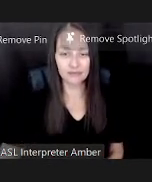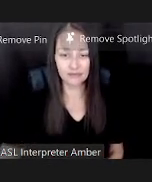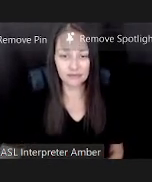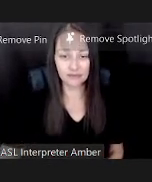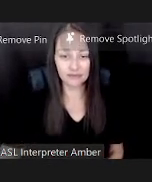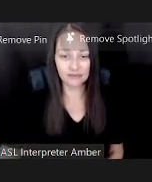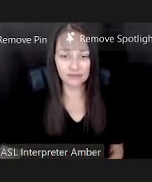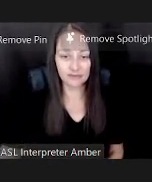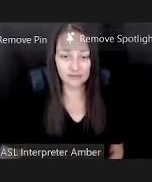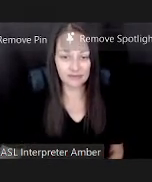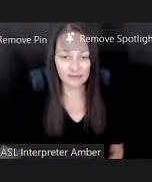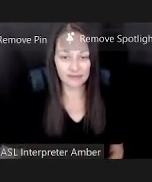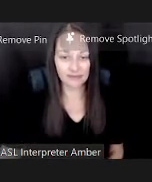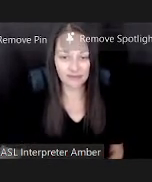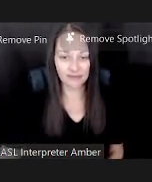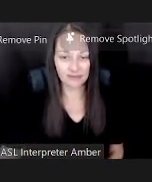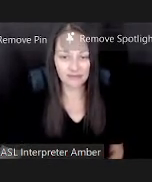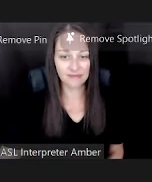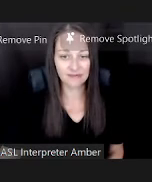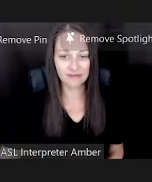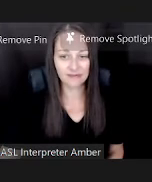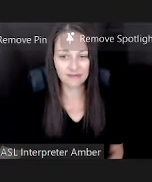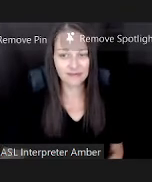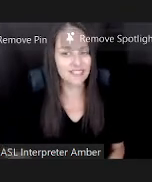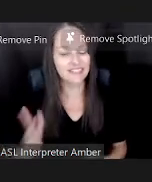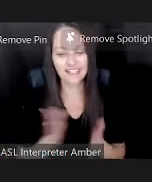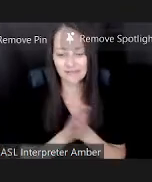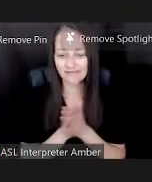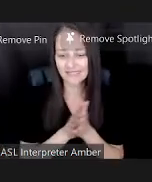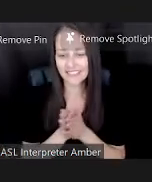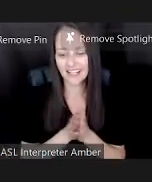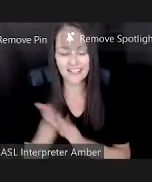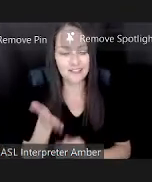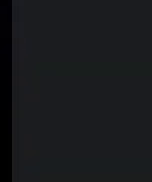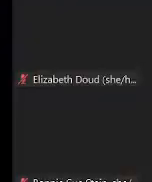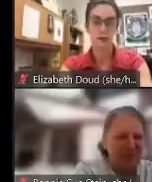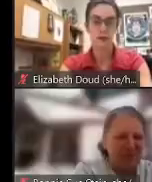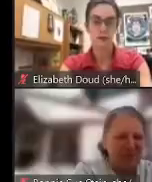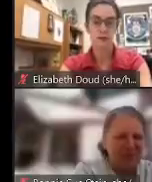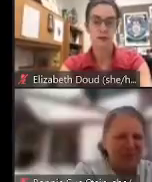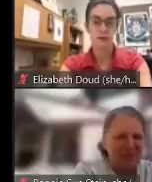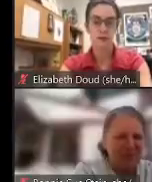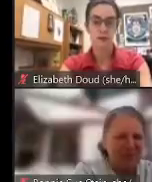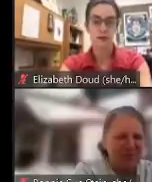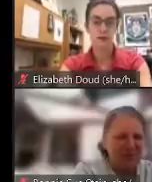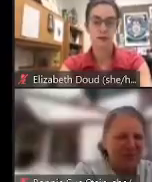in a theater with you again. I can't wait either, Dina. Thank you.